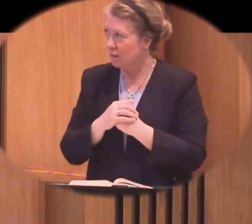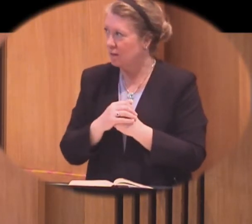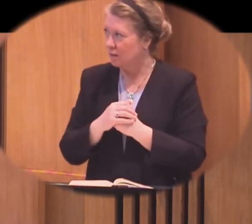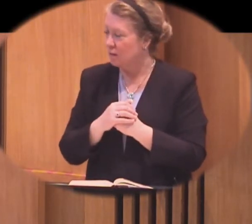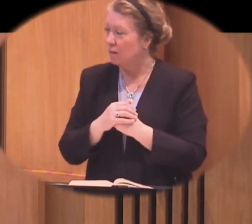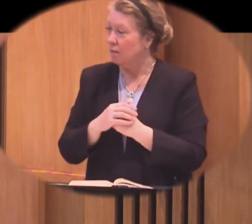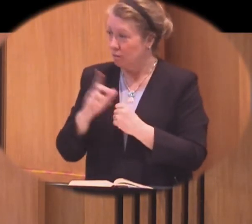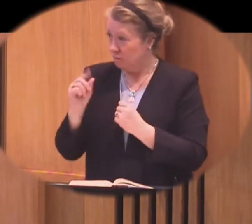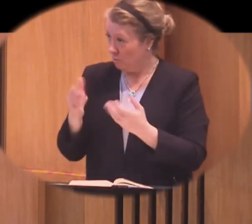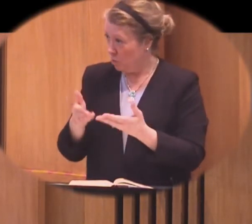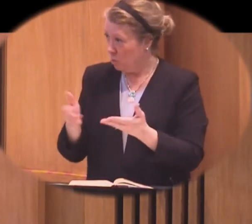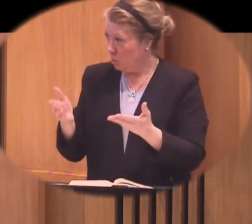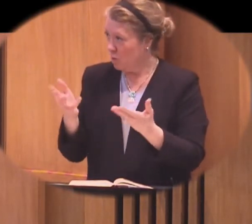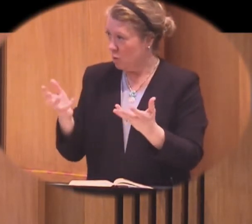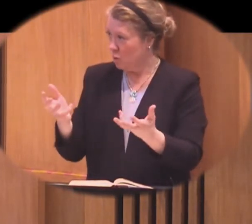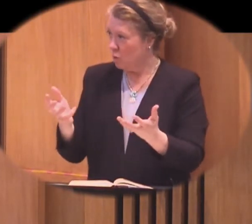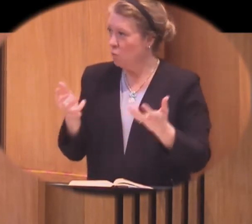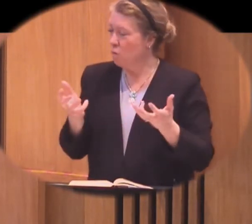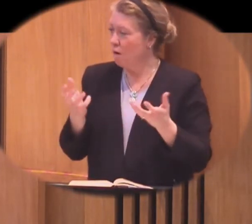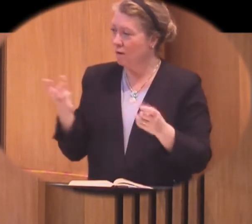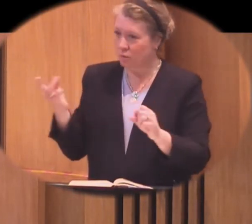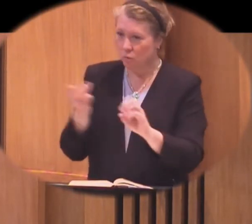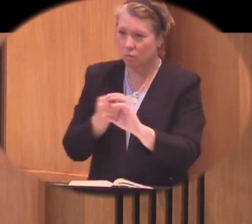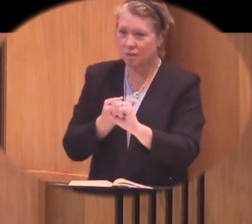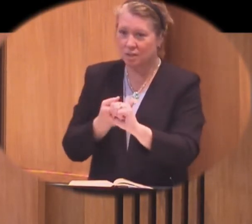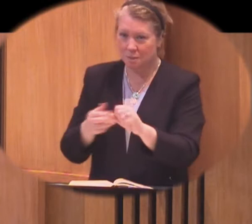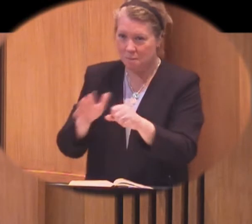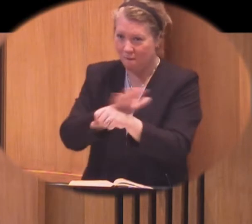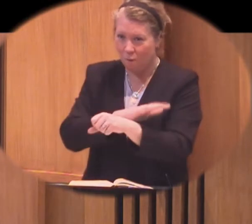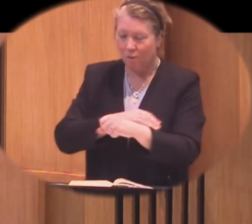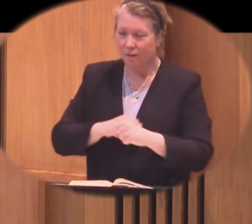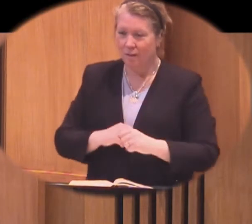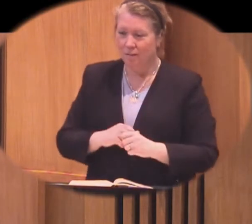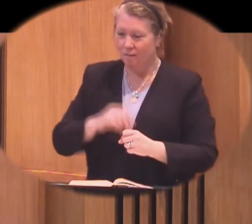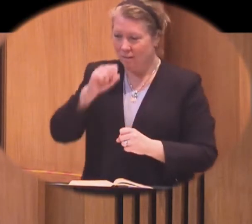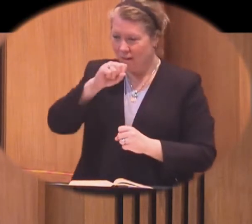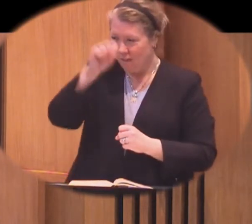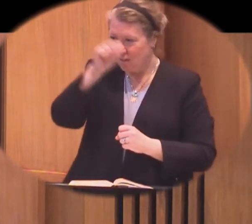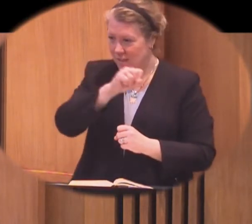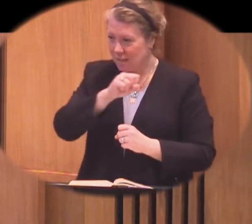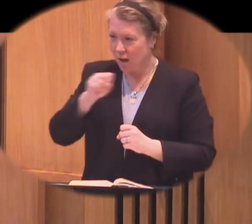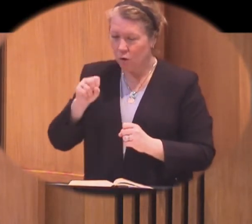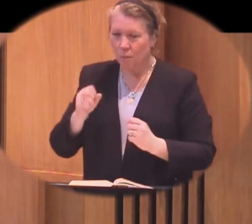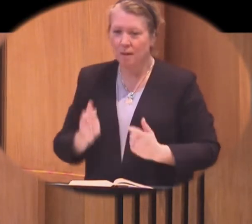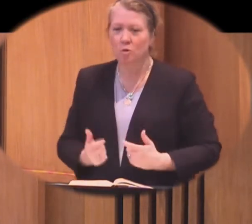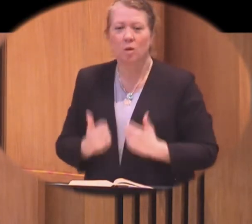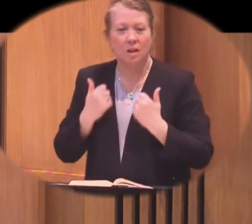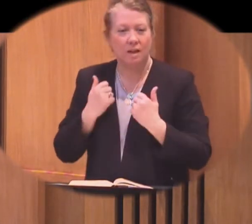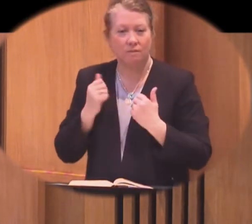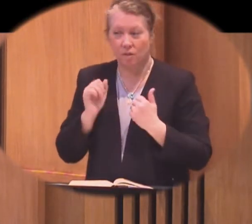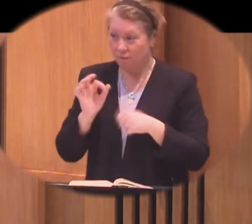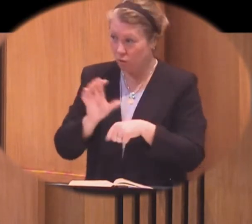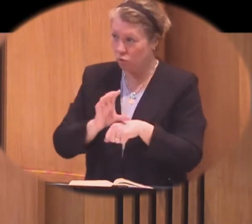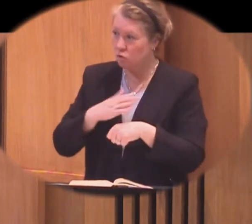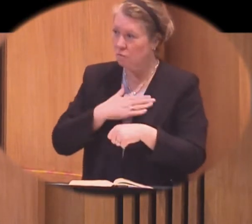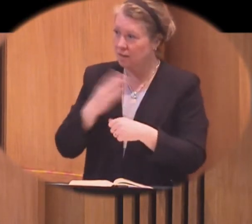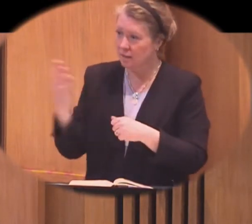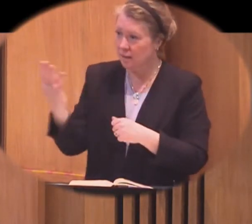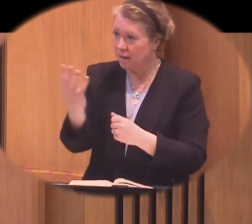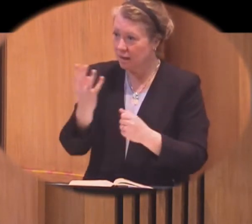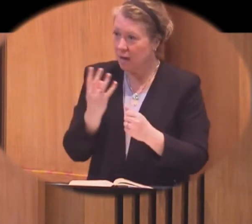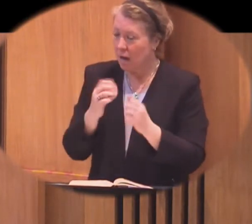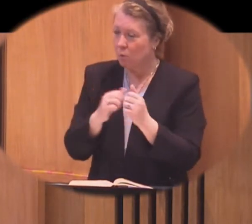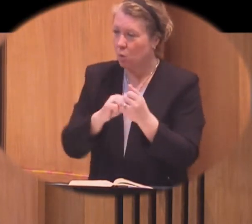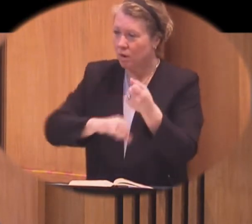Will you who desire to participate fully in the sacramental life of the church, come forward with